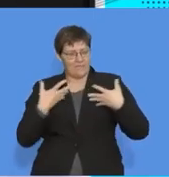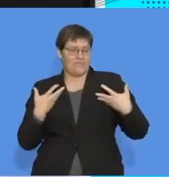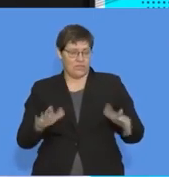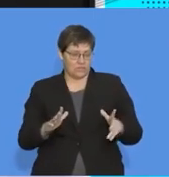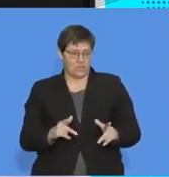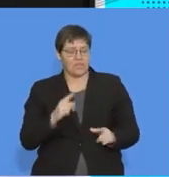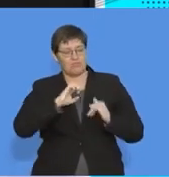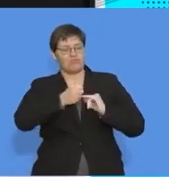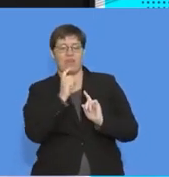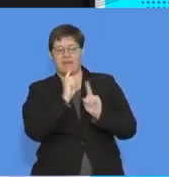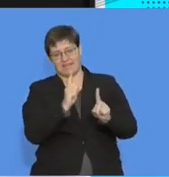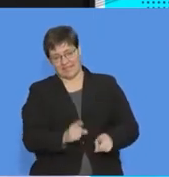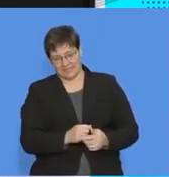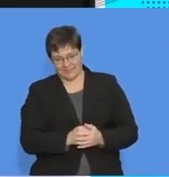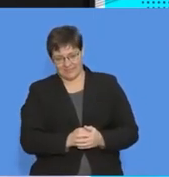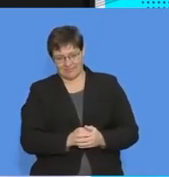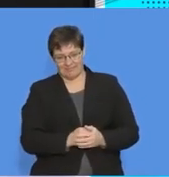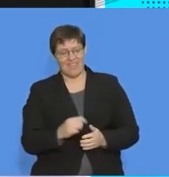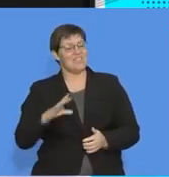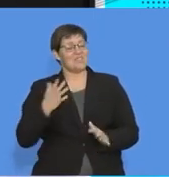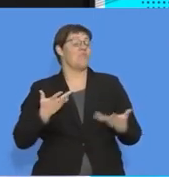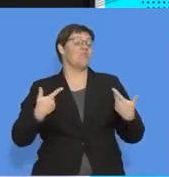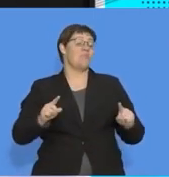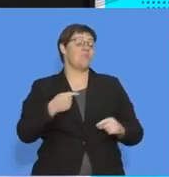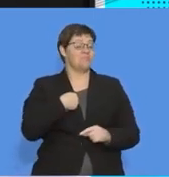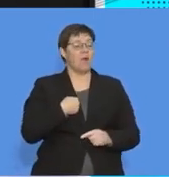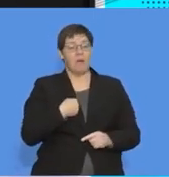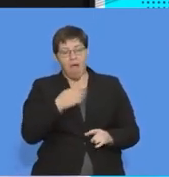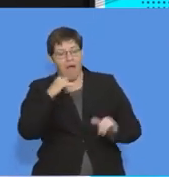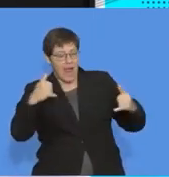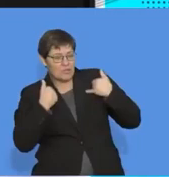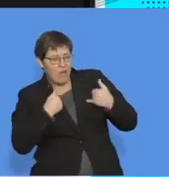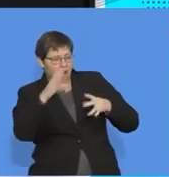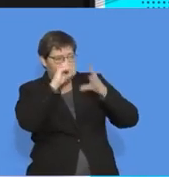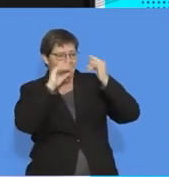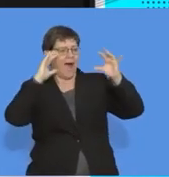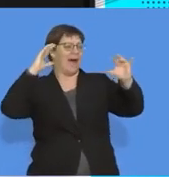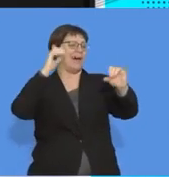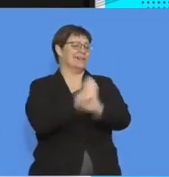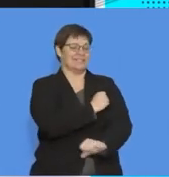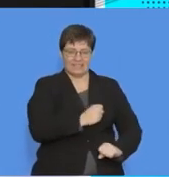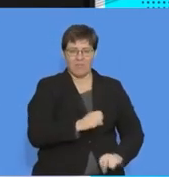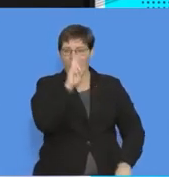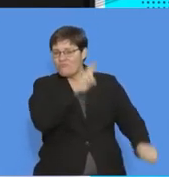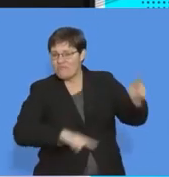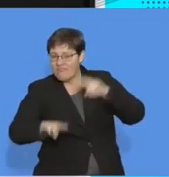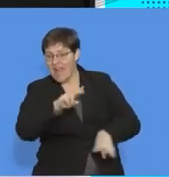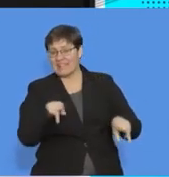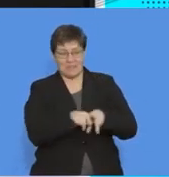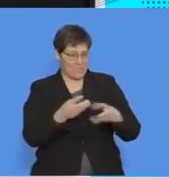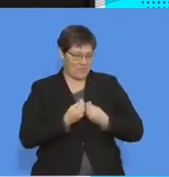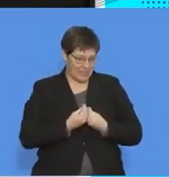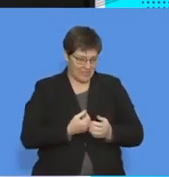then attempt the questions. Guys, that's all from me. I hope you managed to enjoy and learn something and revise as well with